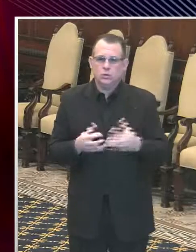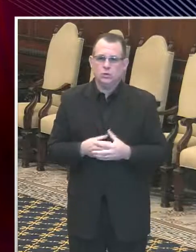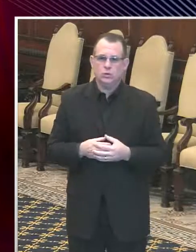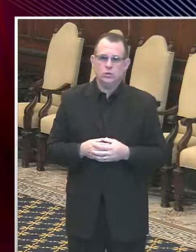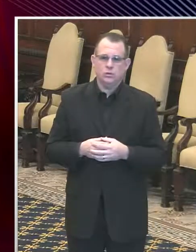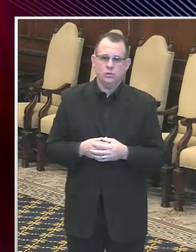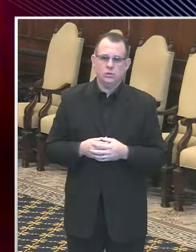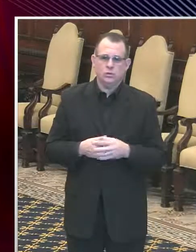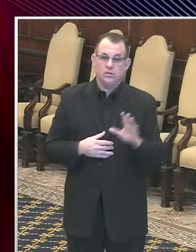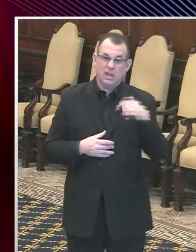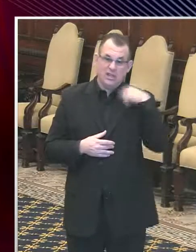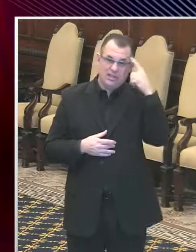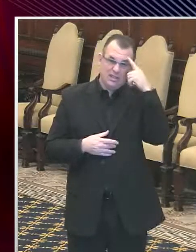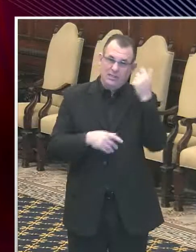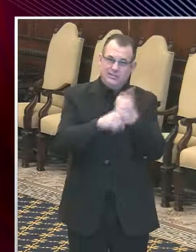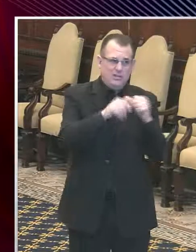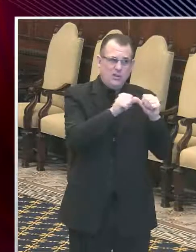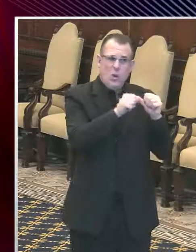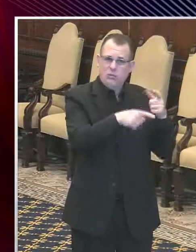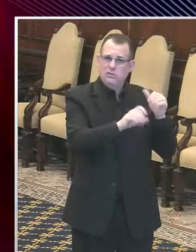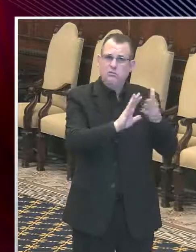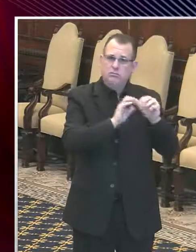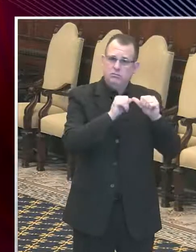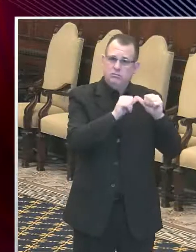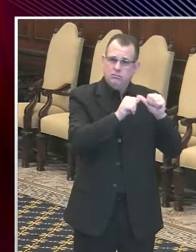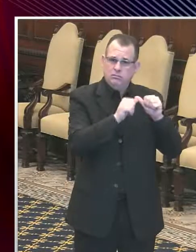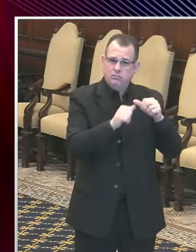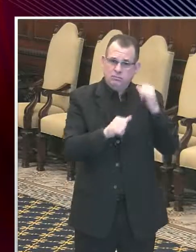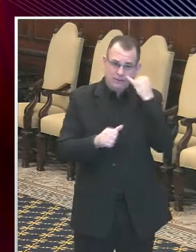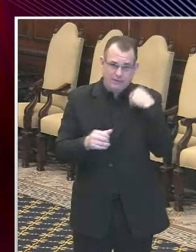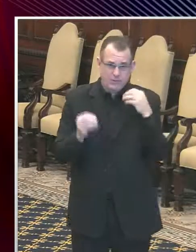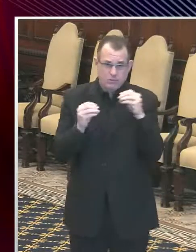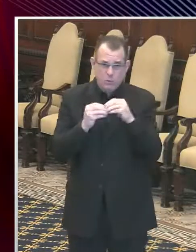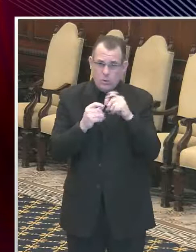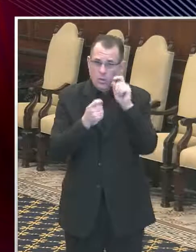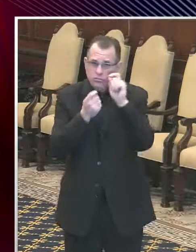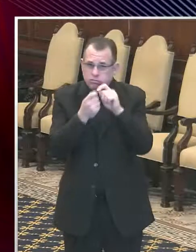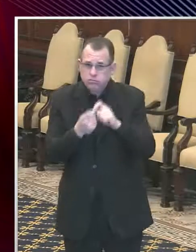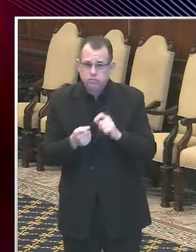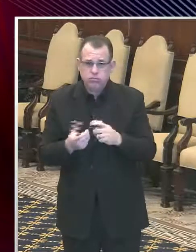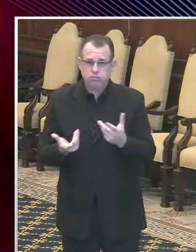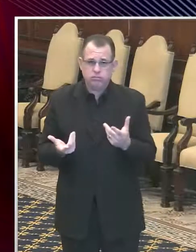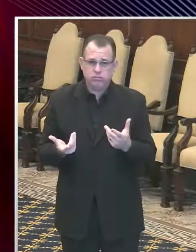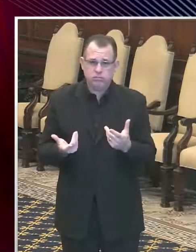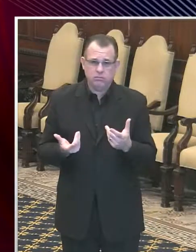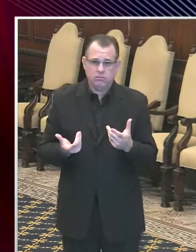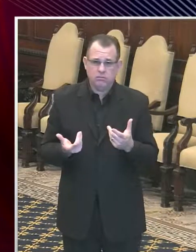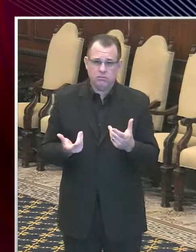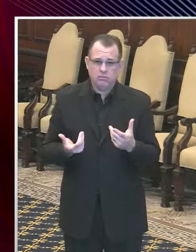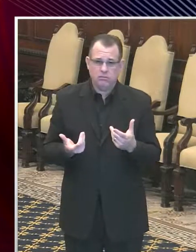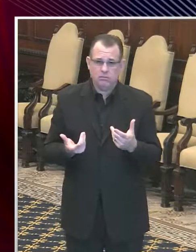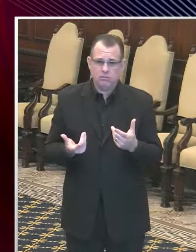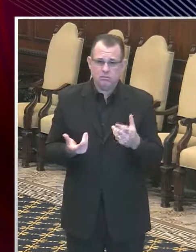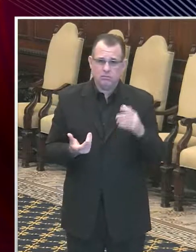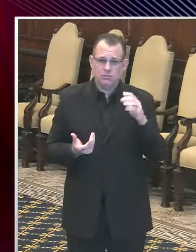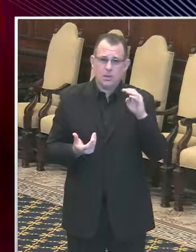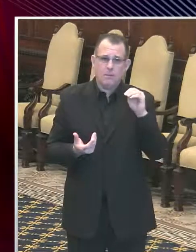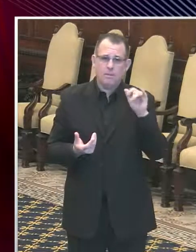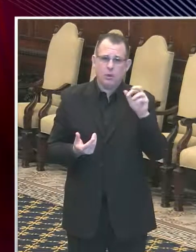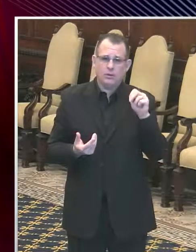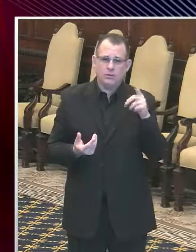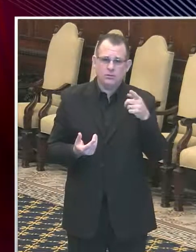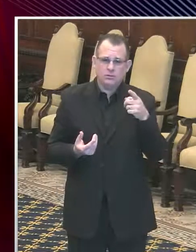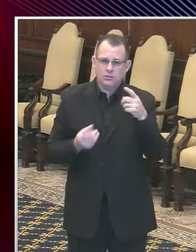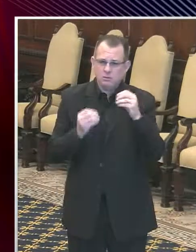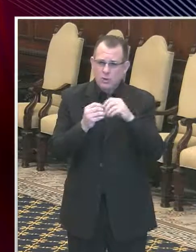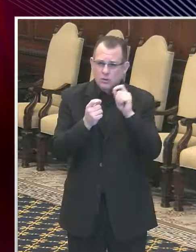that's ongoing. Brian, if you have more details, please. No, and Martin, if you can give me more specifics about it, or give Mike or Dina more specifics